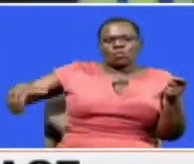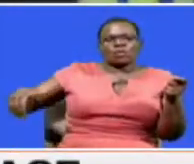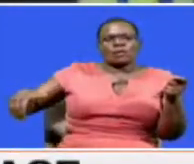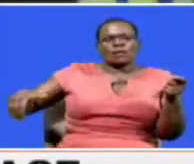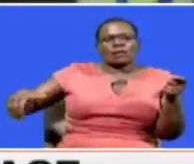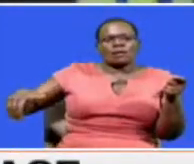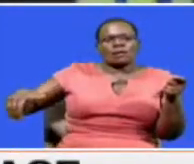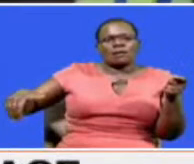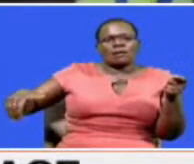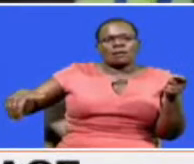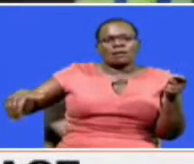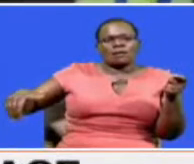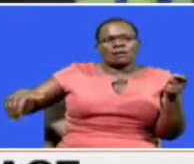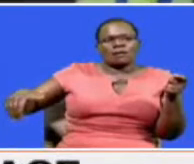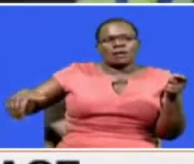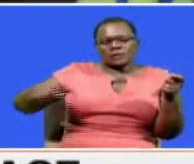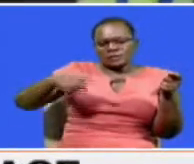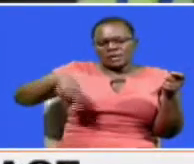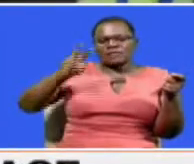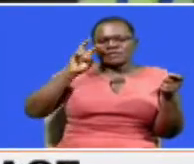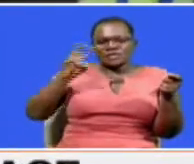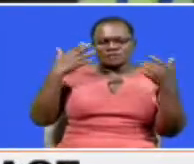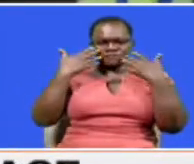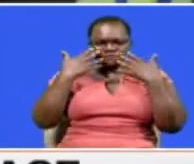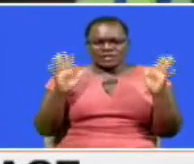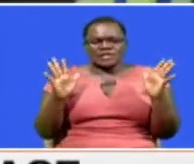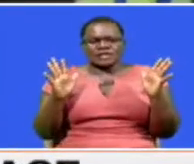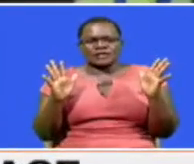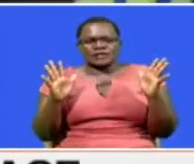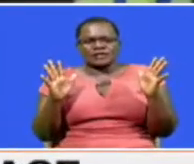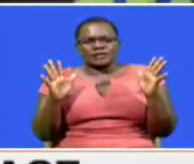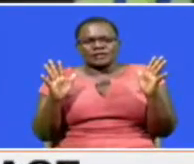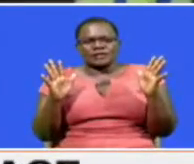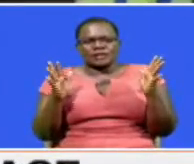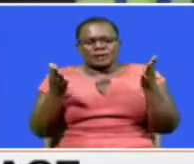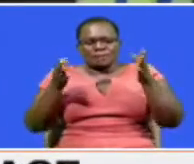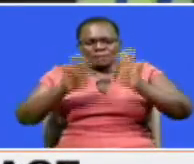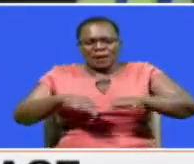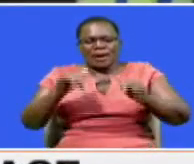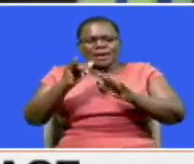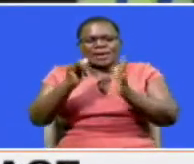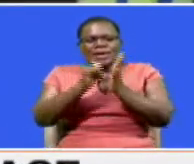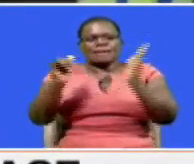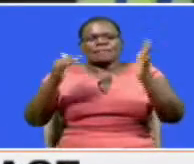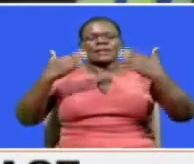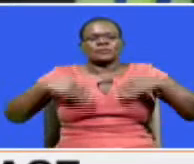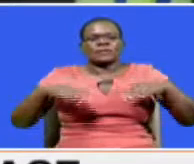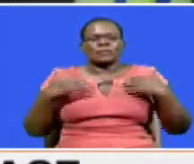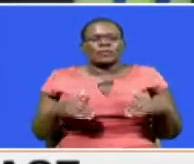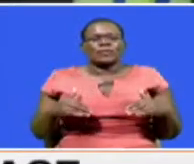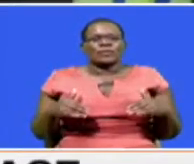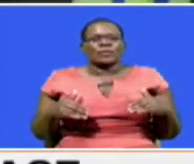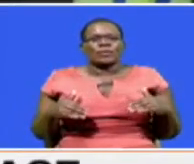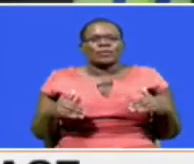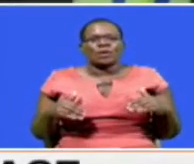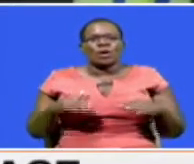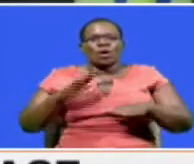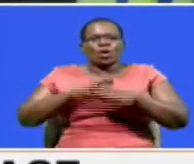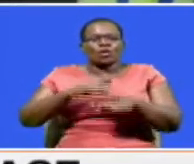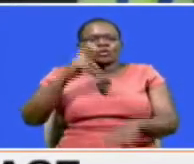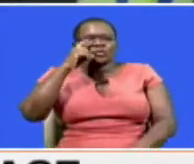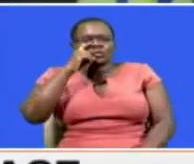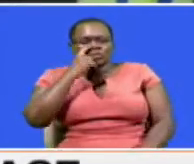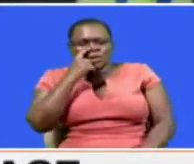Khartoum. We are witness to its devastating impact on the people, on